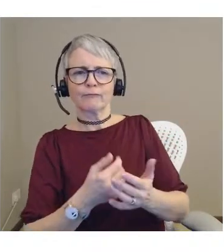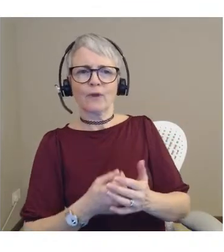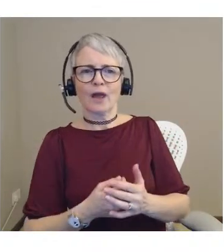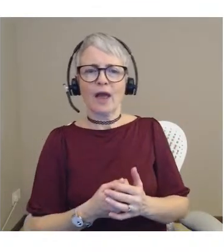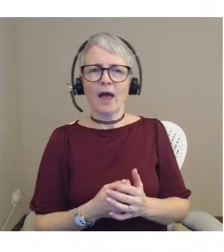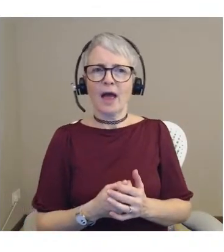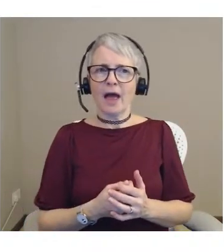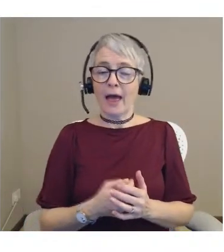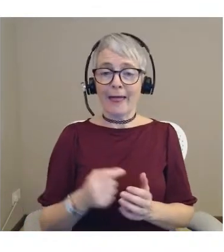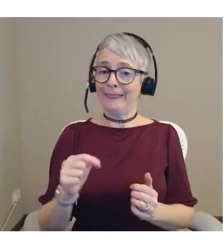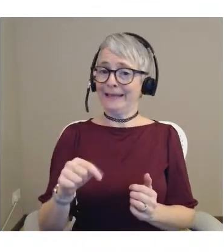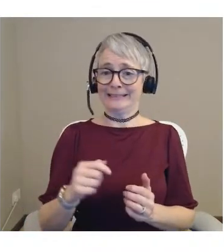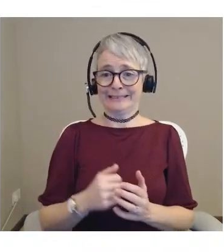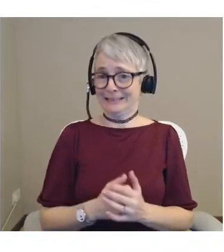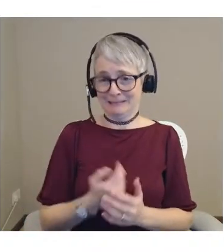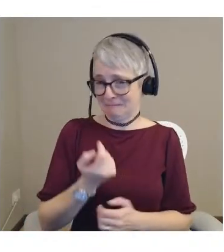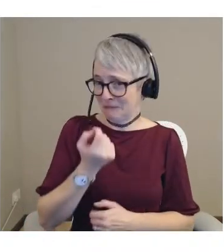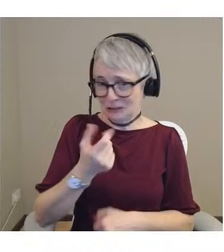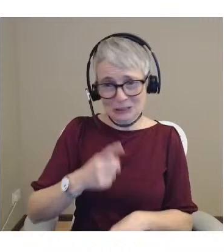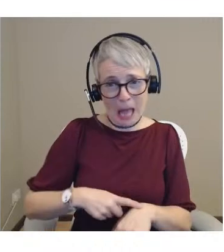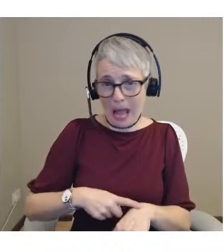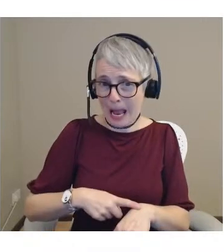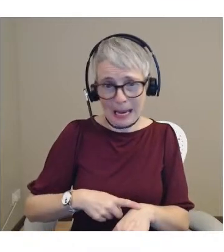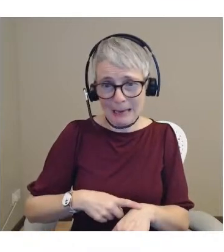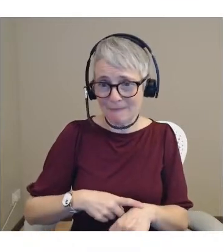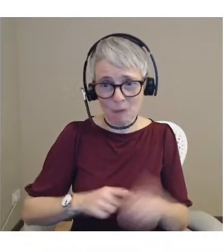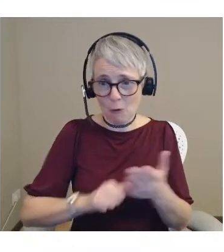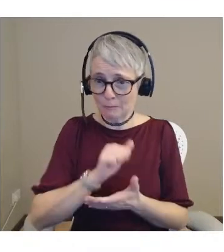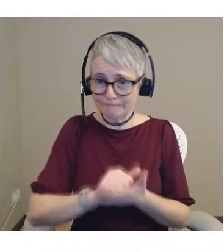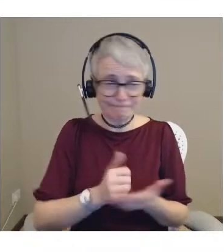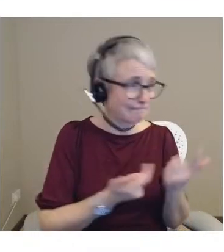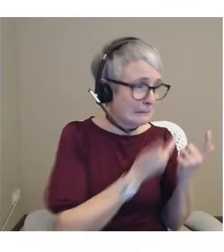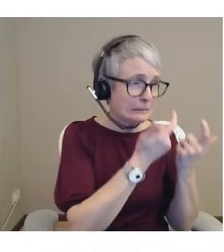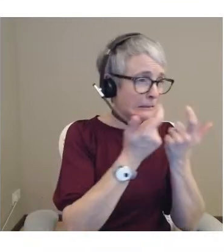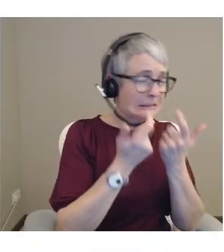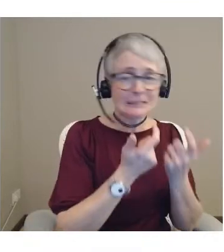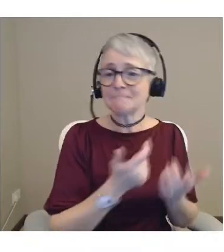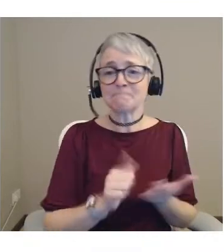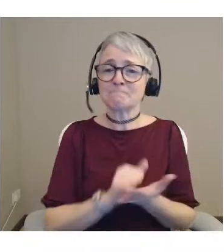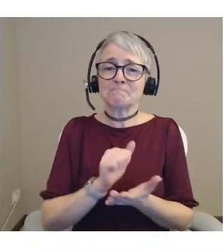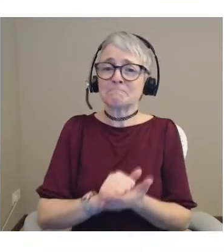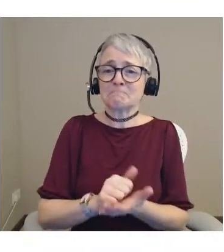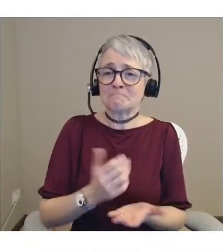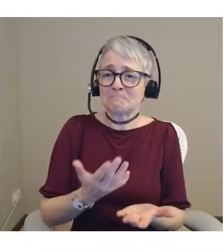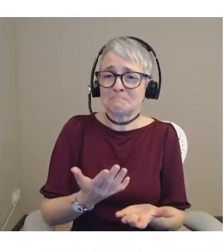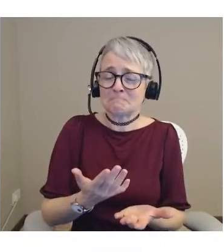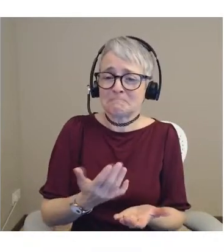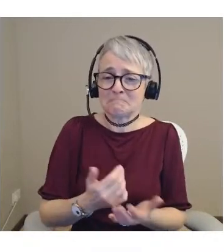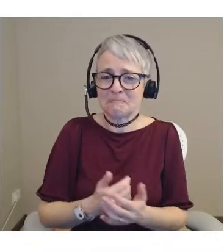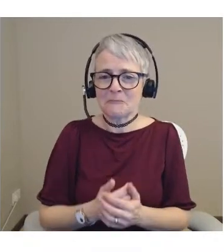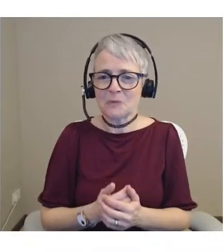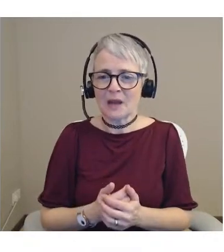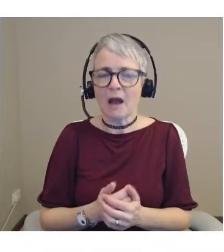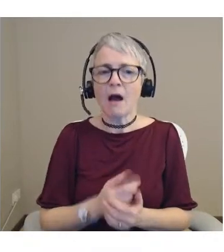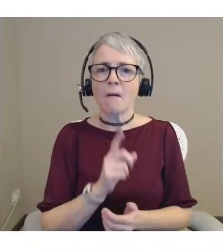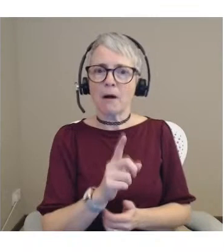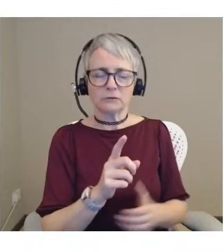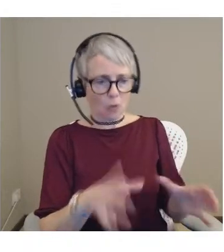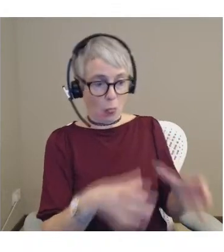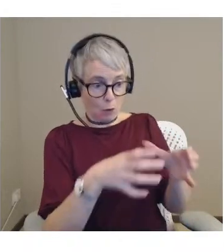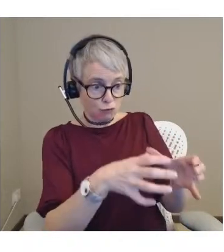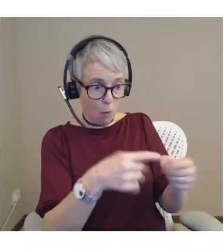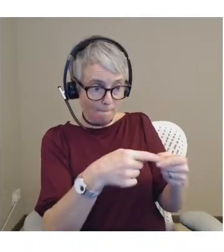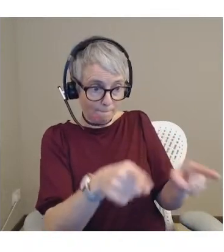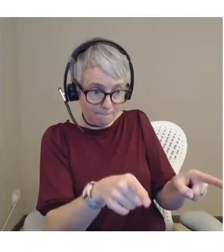there was very little time to do any of that. And I think having that stakeholder group, including people with lived